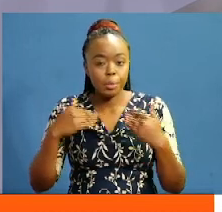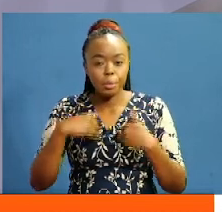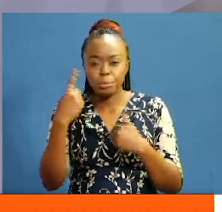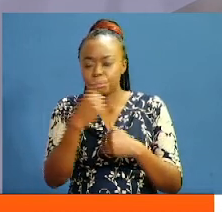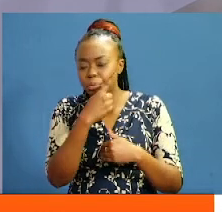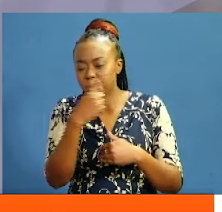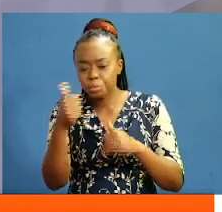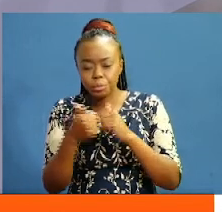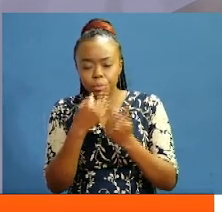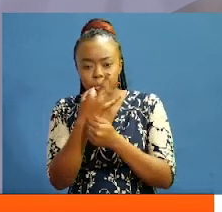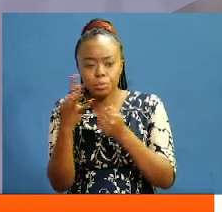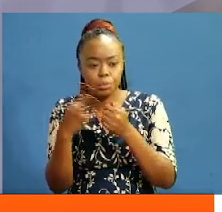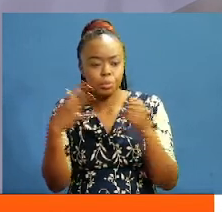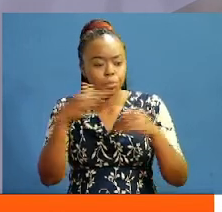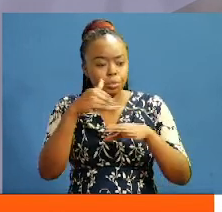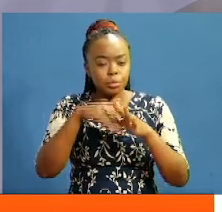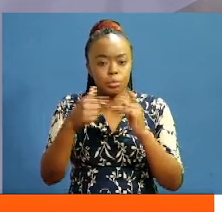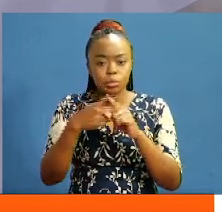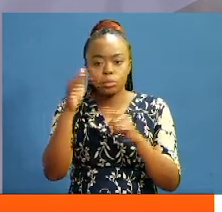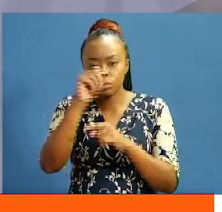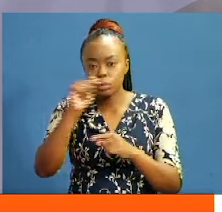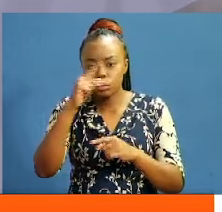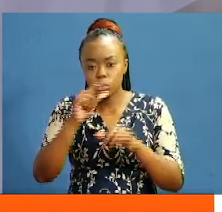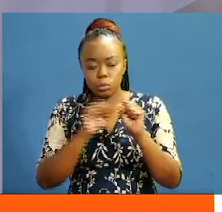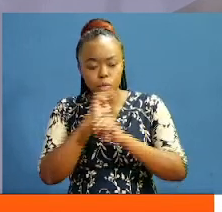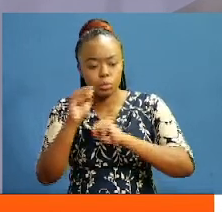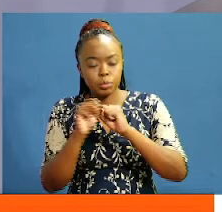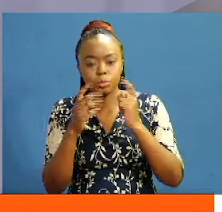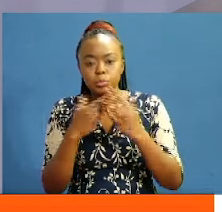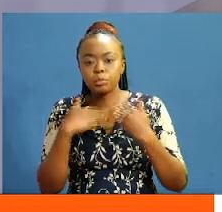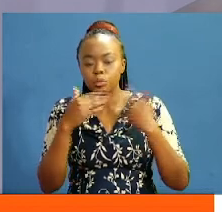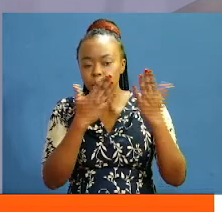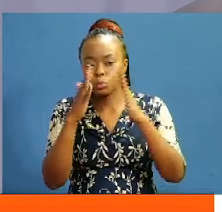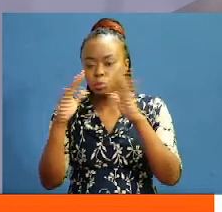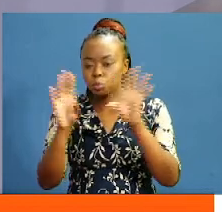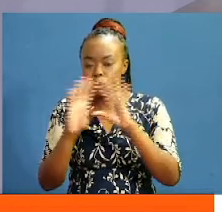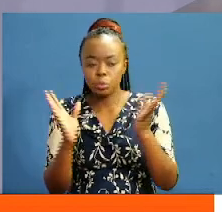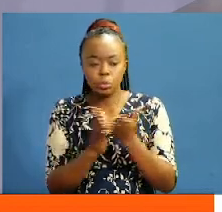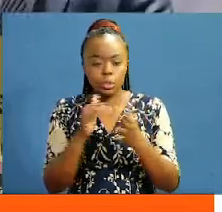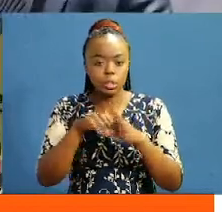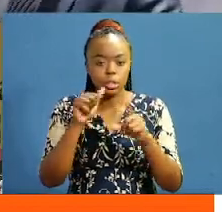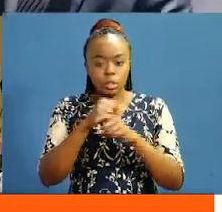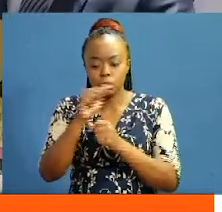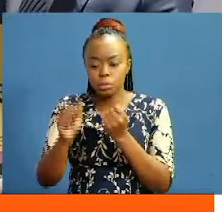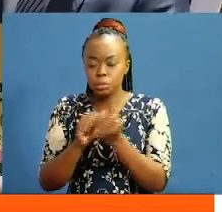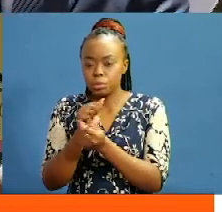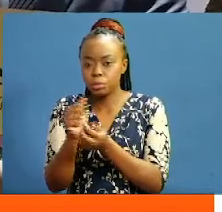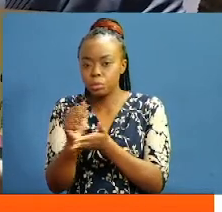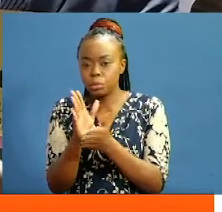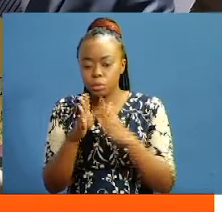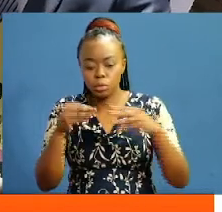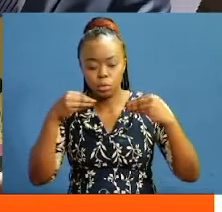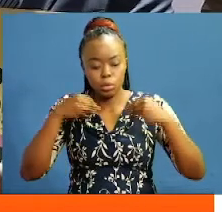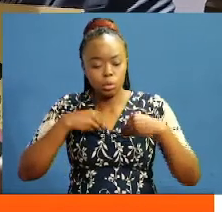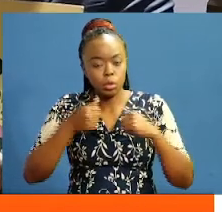a single incident of poaching in Amboseli ecosystem. And I want to congratulate even the communities in that area.